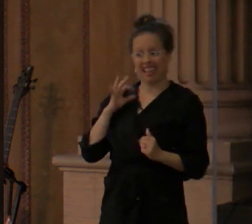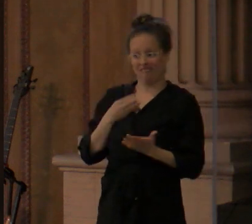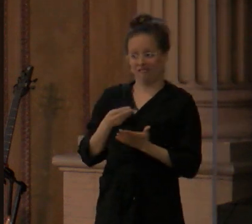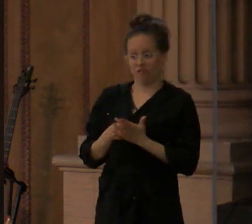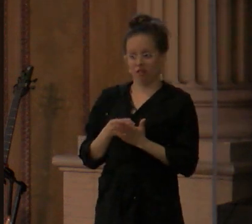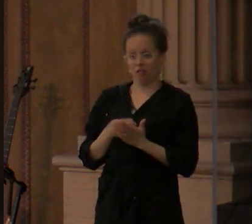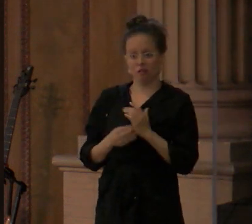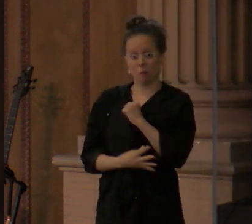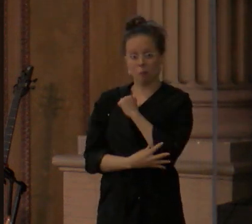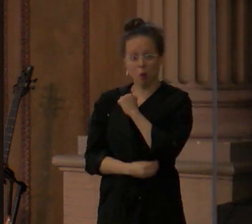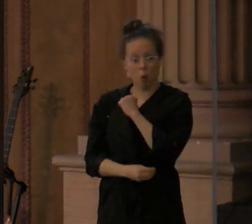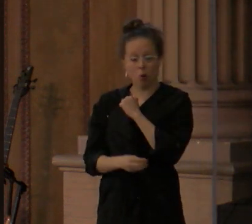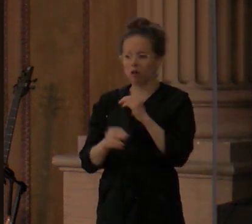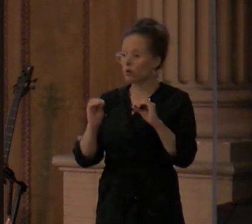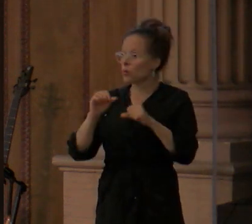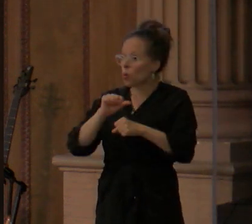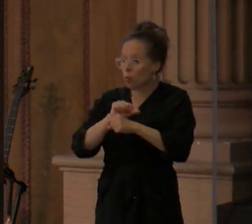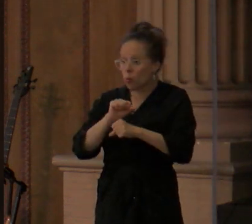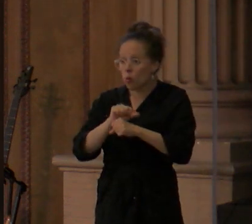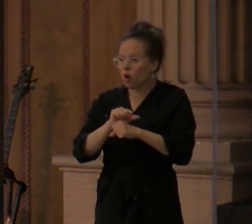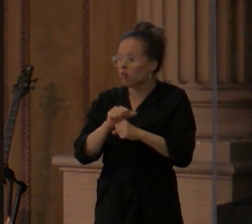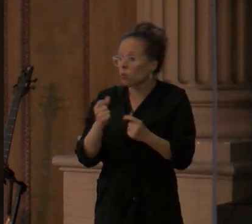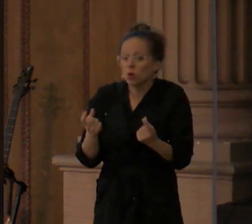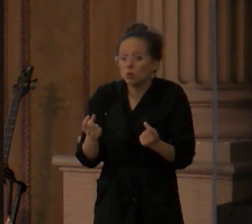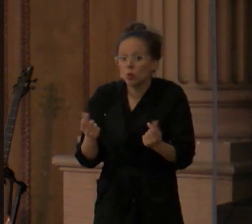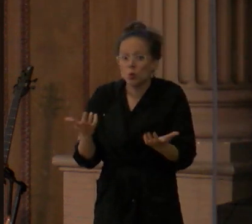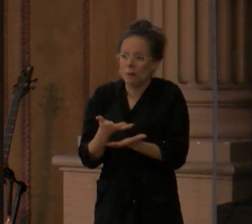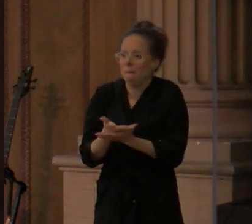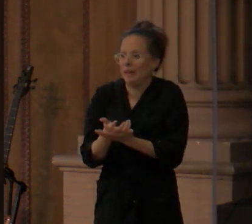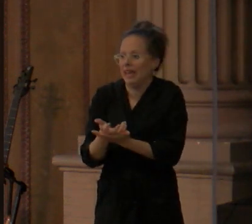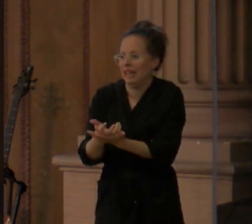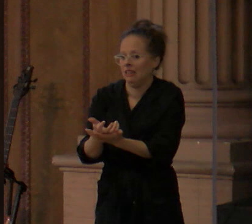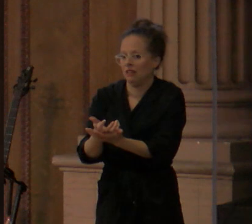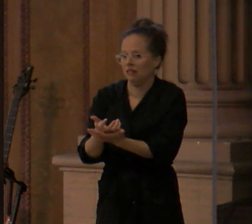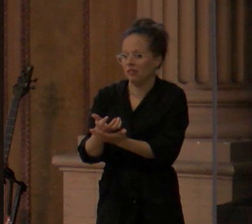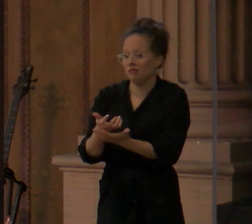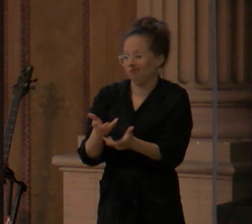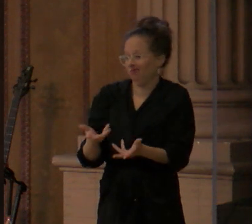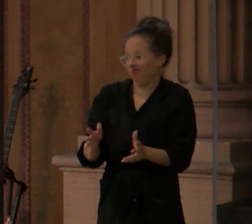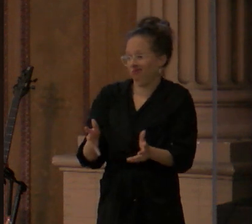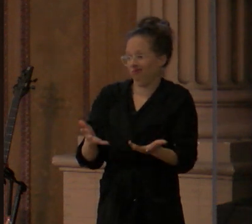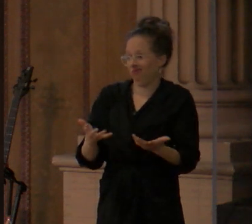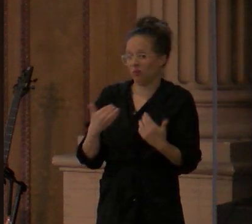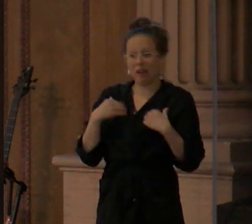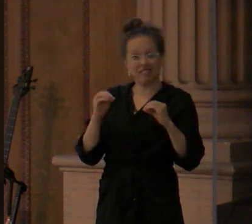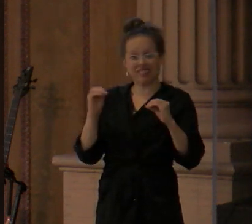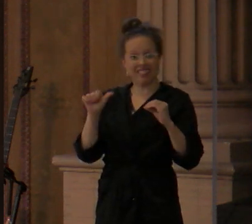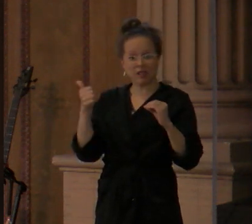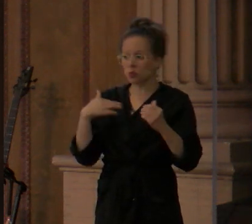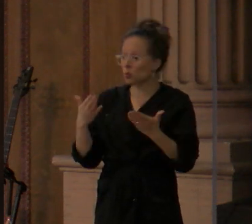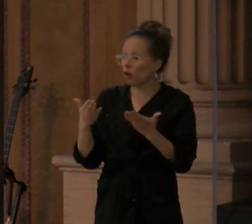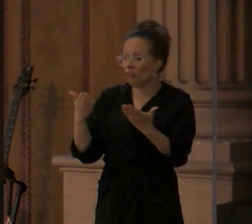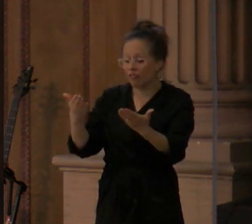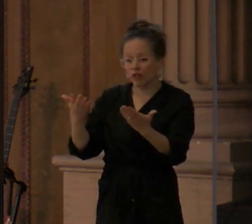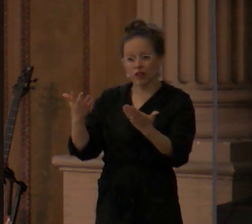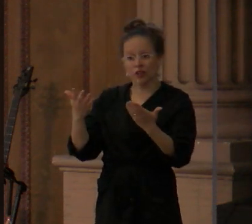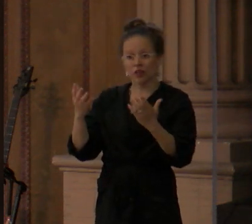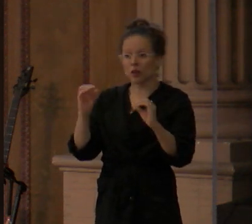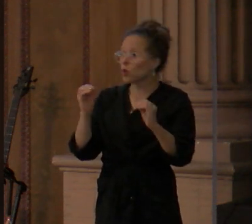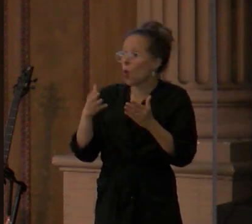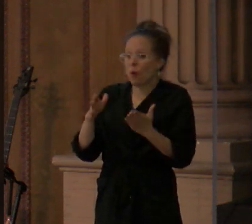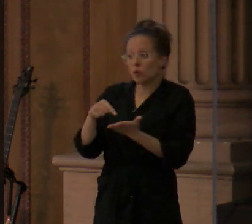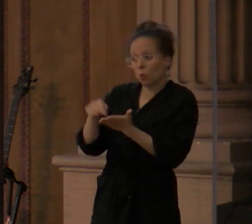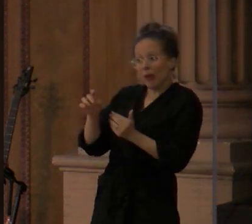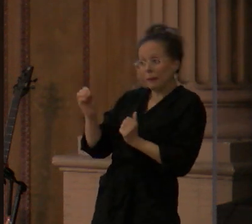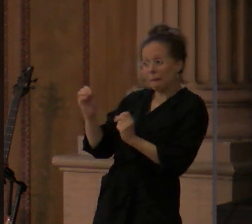working. The only thing that you had left to do was beg. You didn't have anything to offer people. You had no way to pay them back.